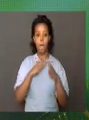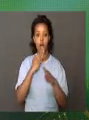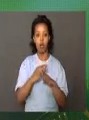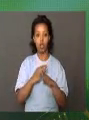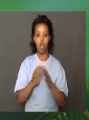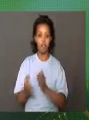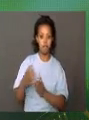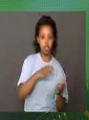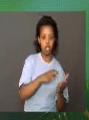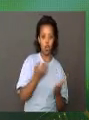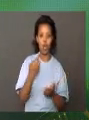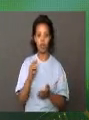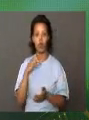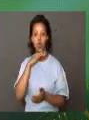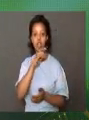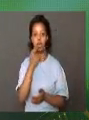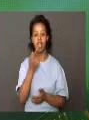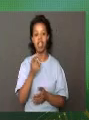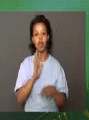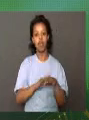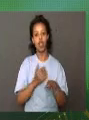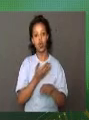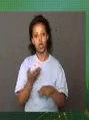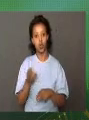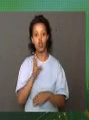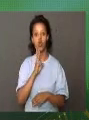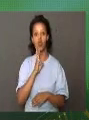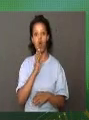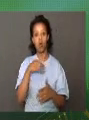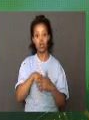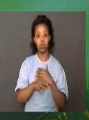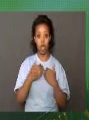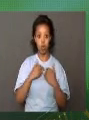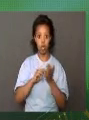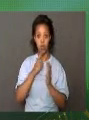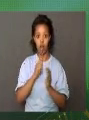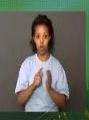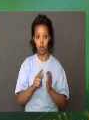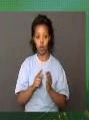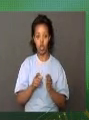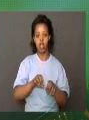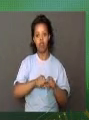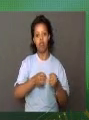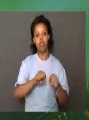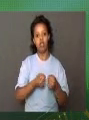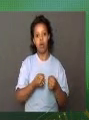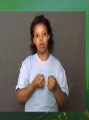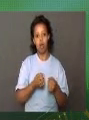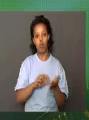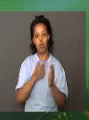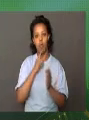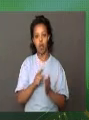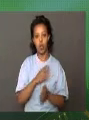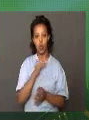waste in sewage and water must be broken down before it can